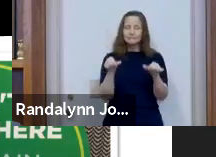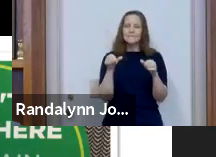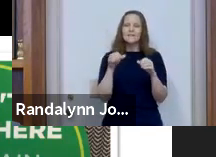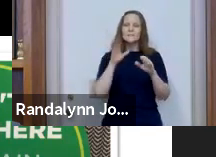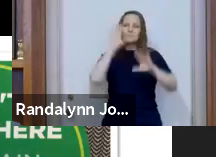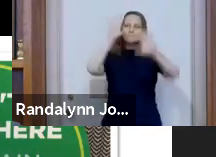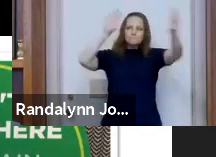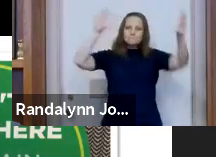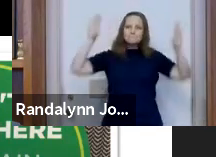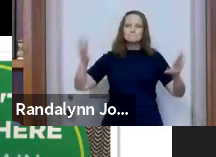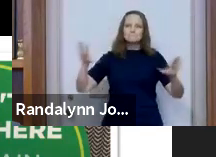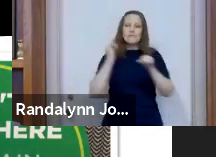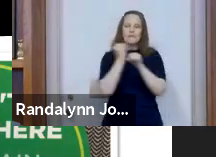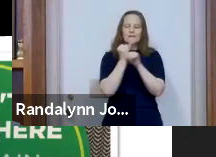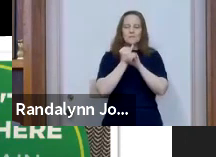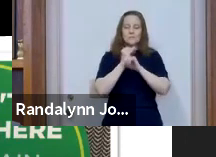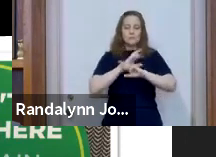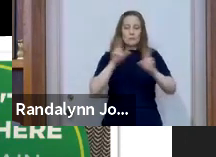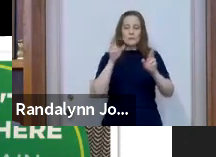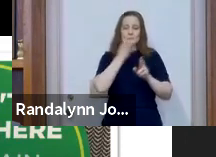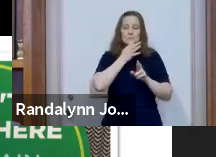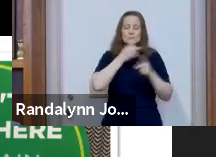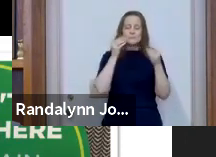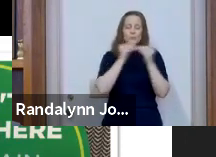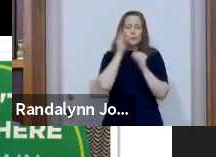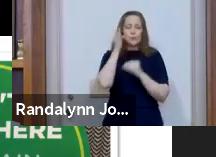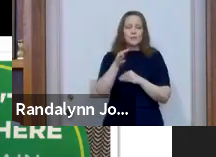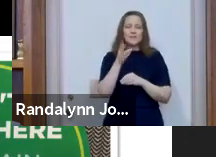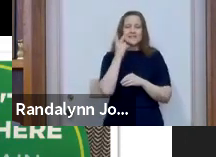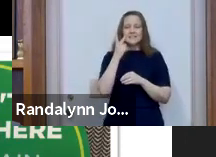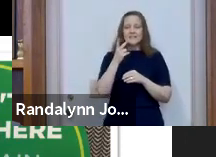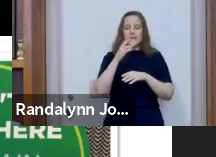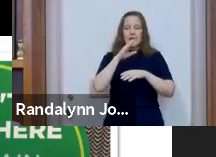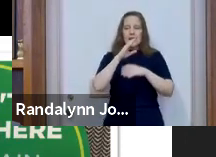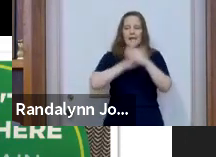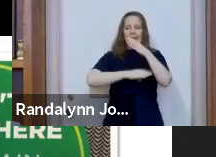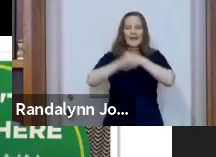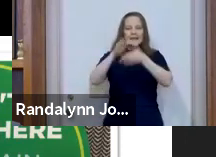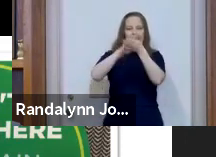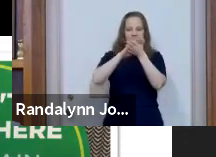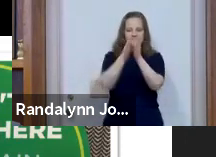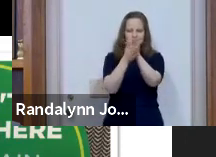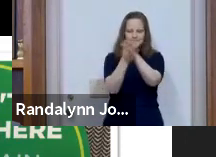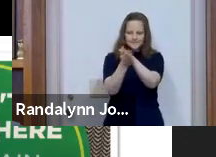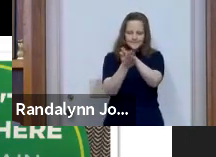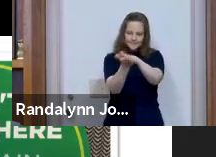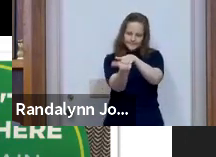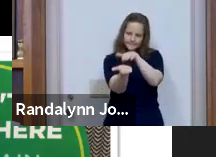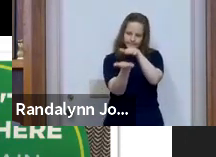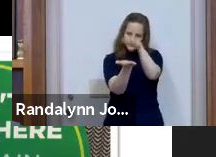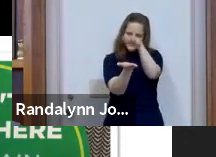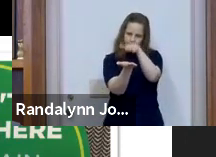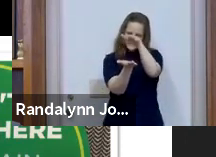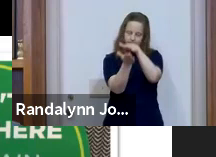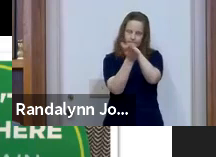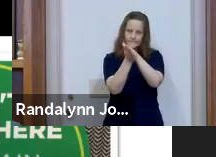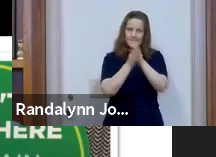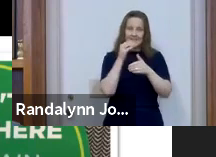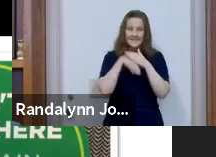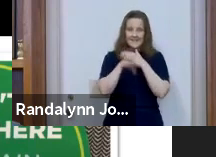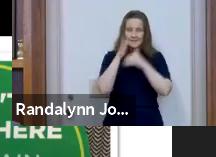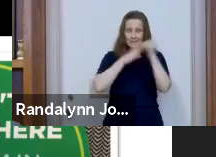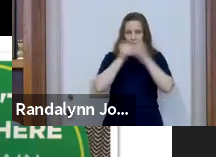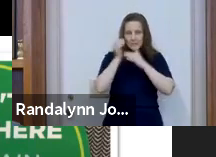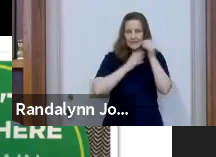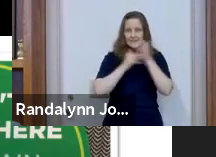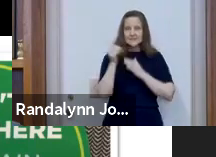around the campus, and there's more to come. You're gonna see hand sanitizing stations in buildings, mainly at the entrances to those buildings,